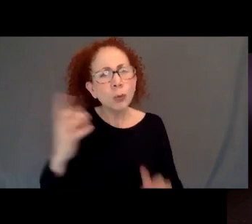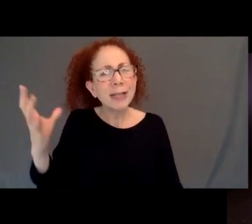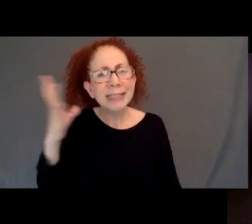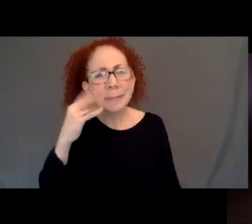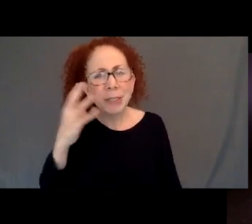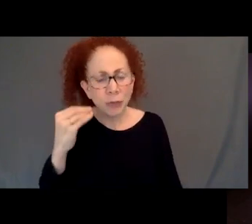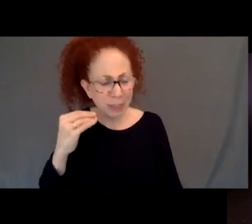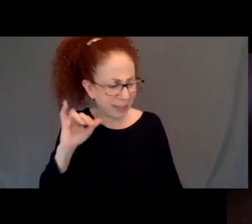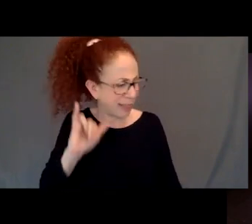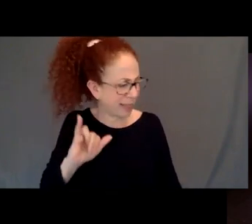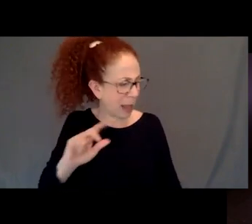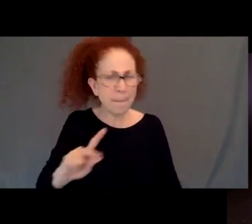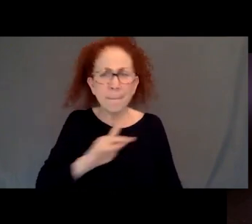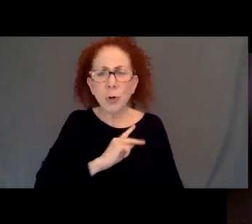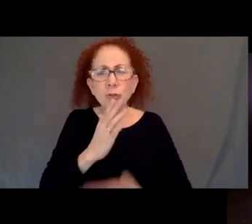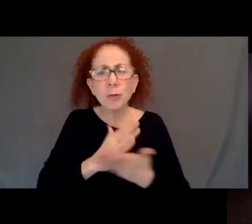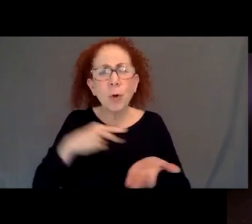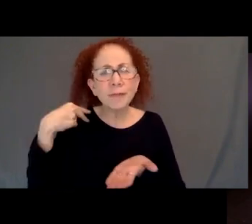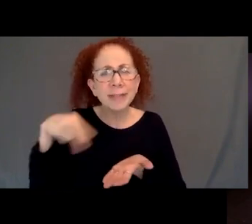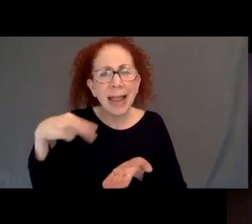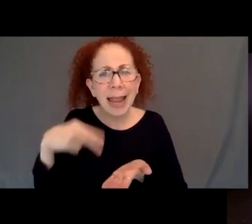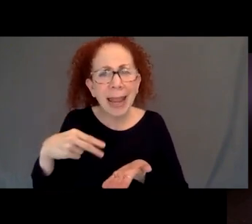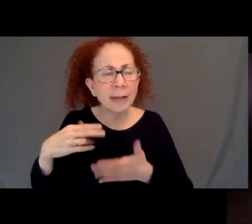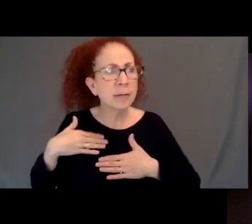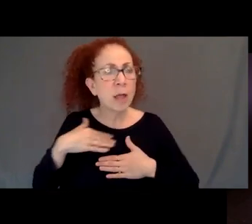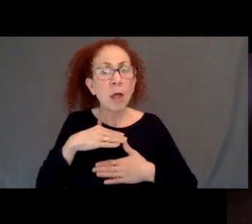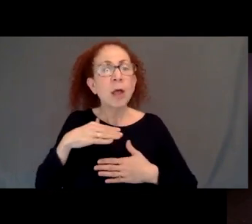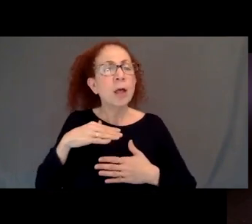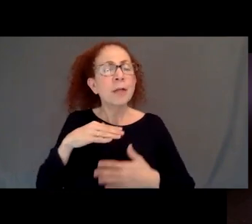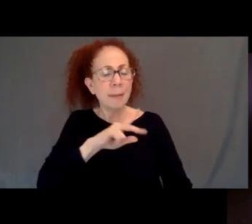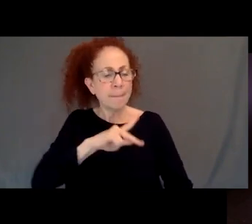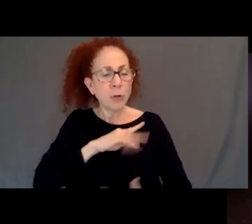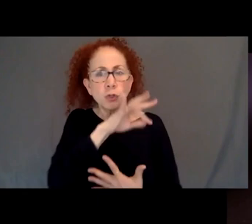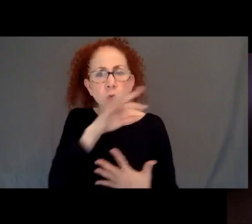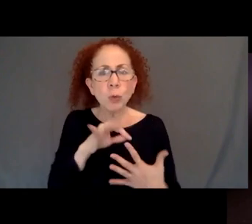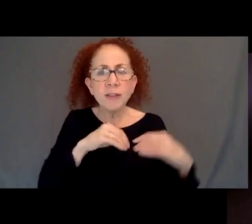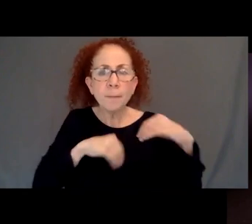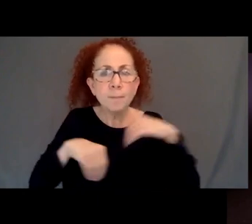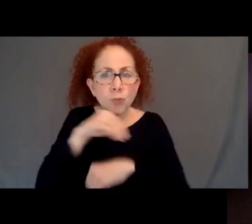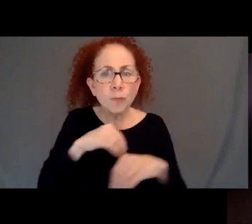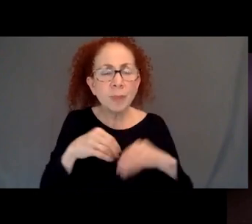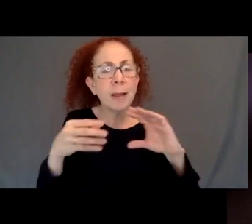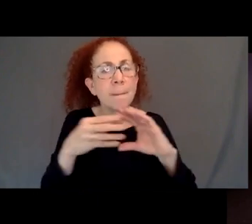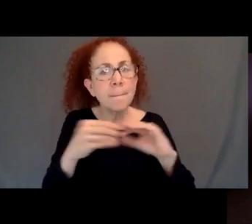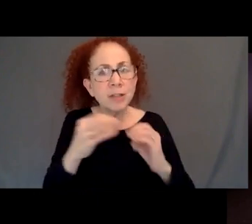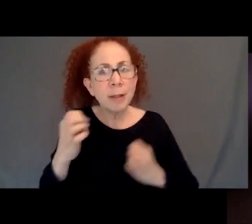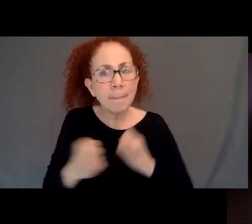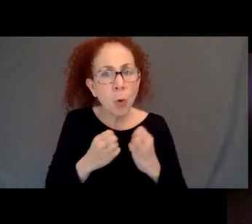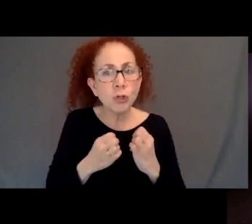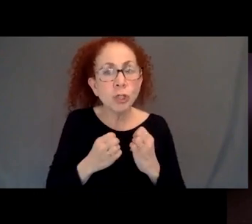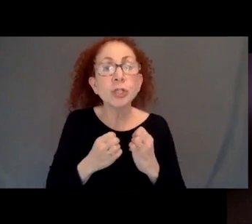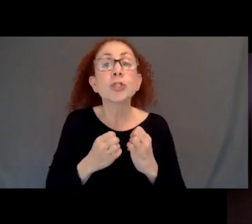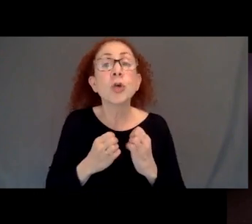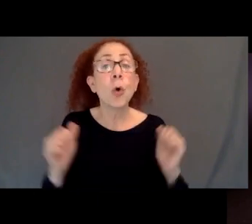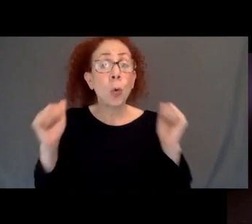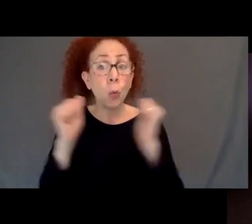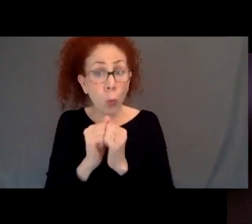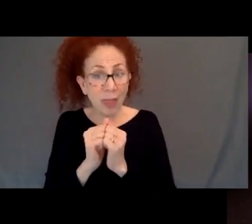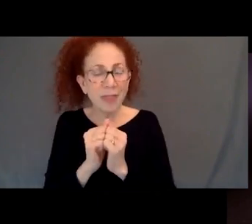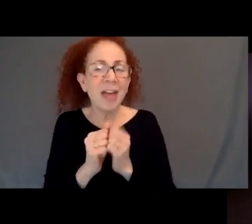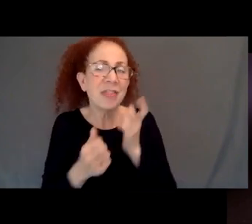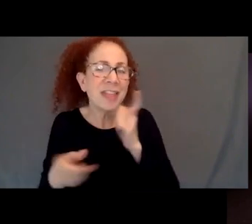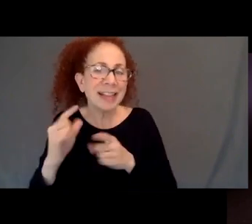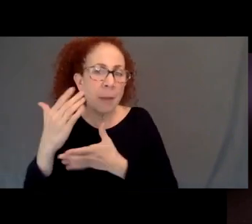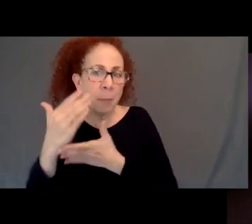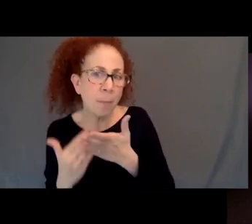live that very personal part of dance, the personal choices of movement, message, and emotion, with the more collaborative exercise and